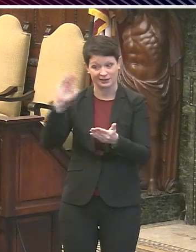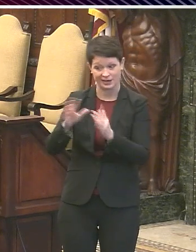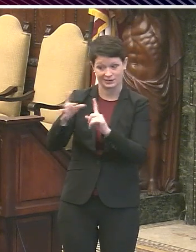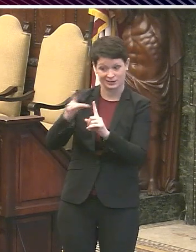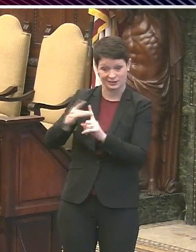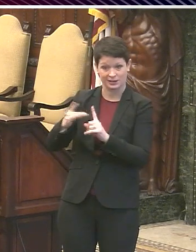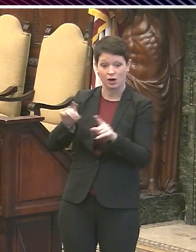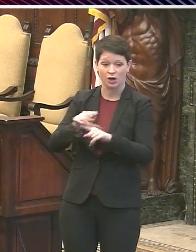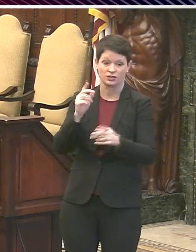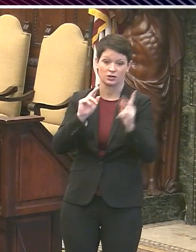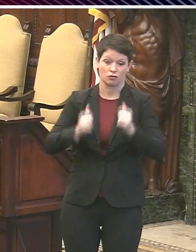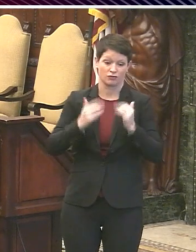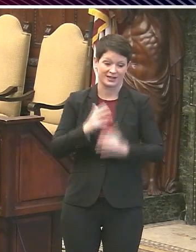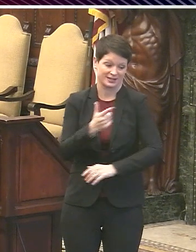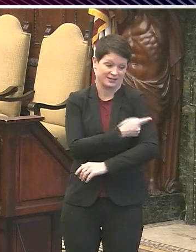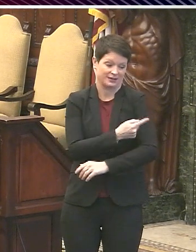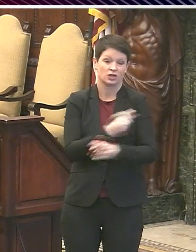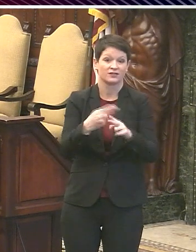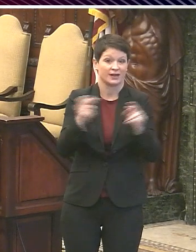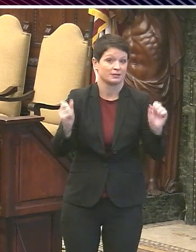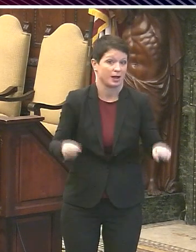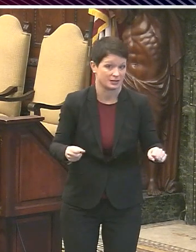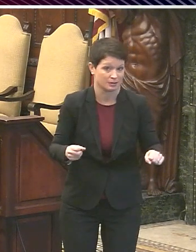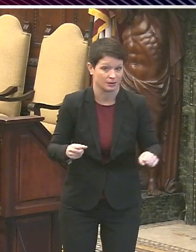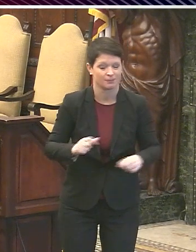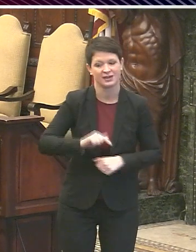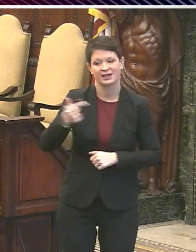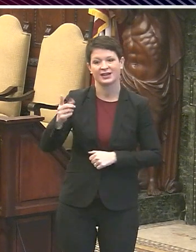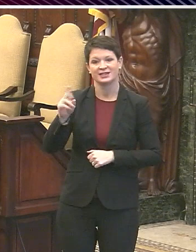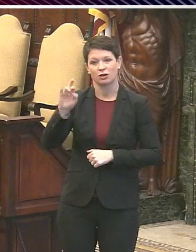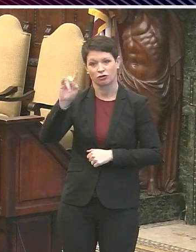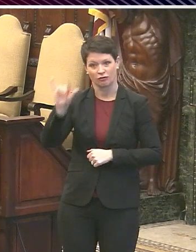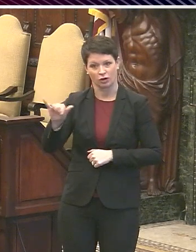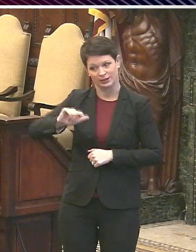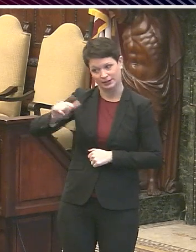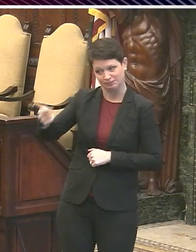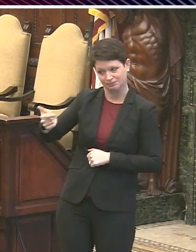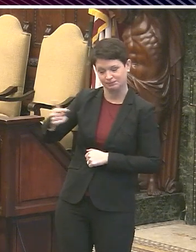residents vaccinated as quickly as possible. Now I turn it over to Dr. Farley.